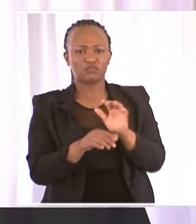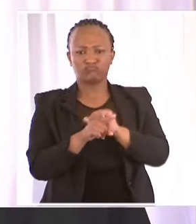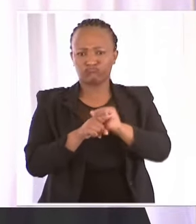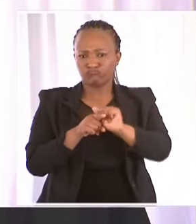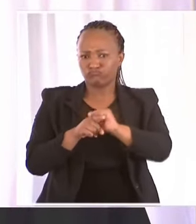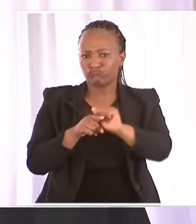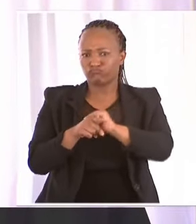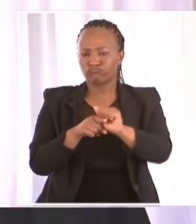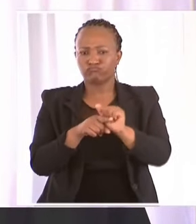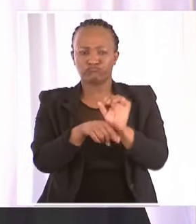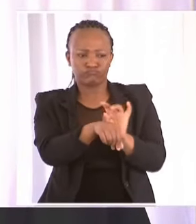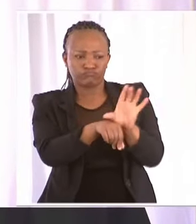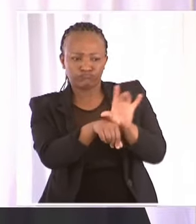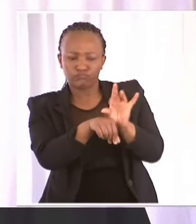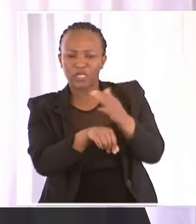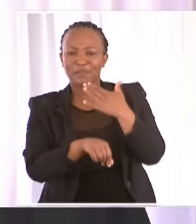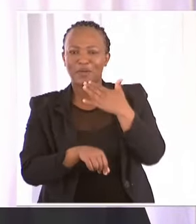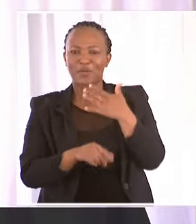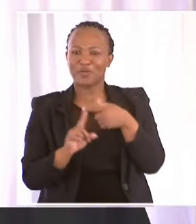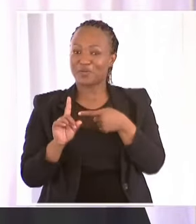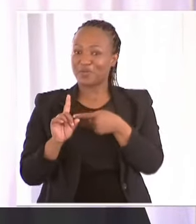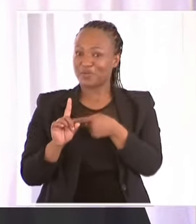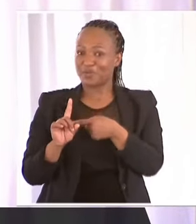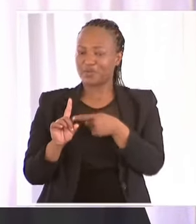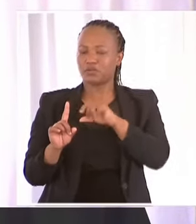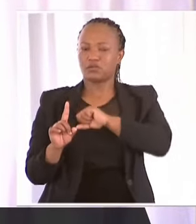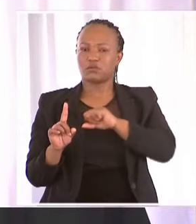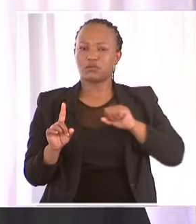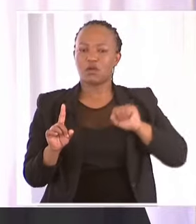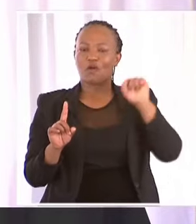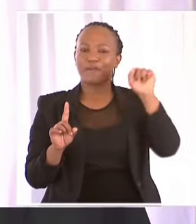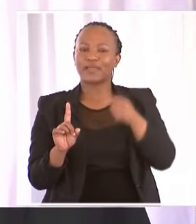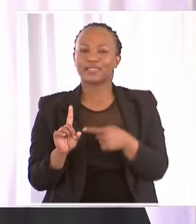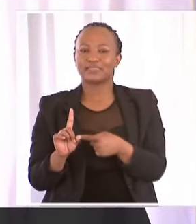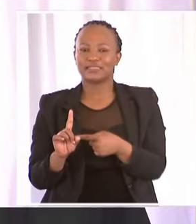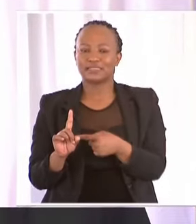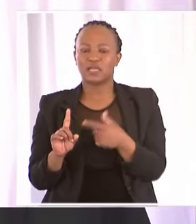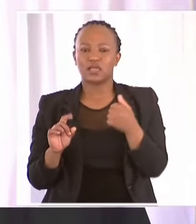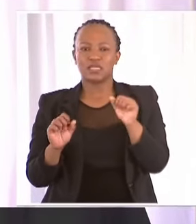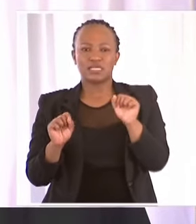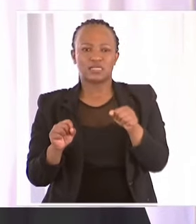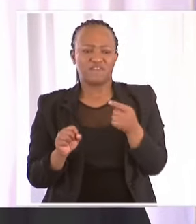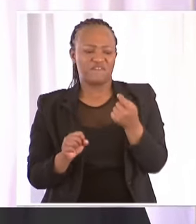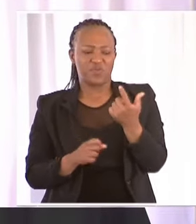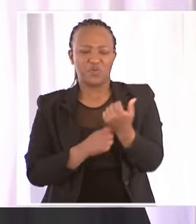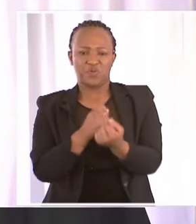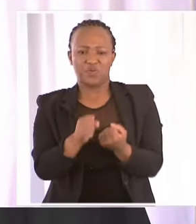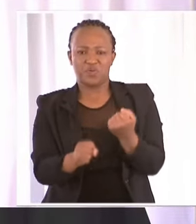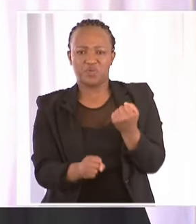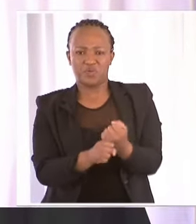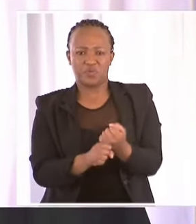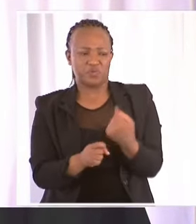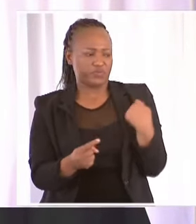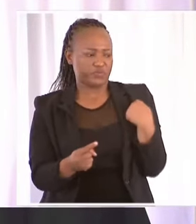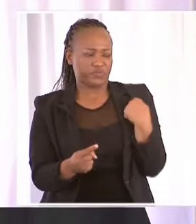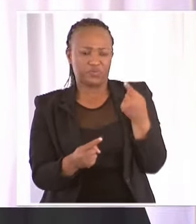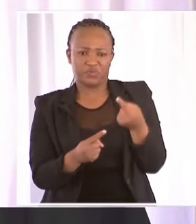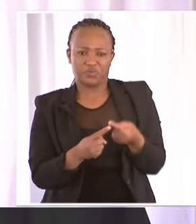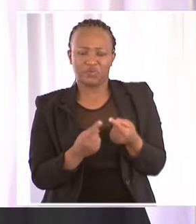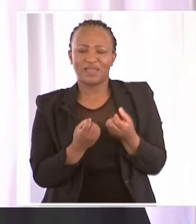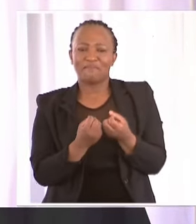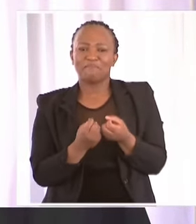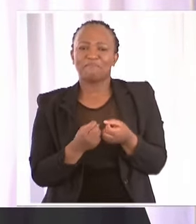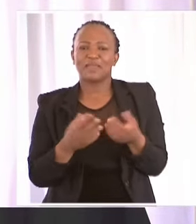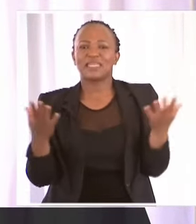by Comrade Aziz. Over the past few years, we have had to bid farewell to many